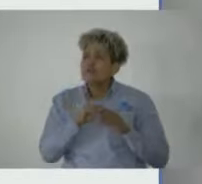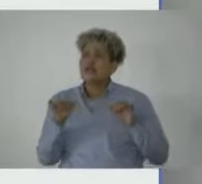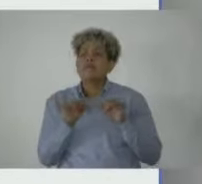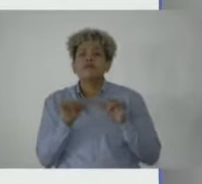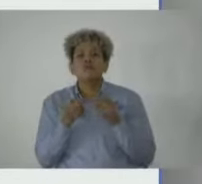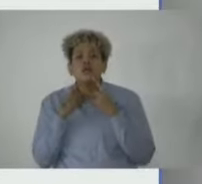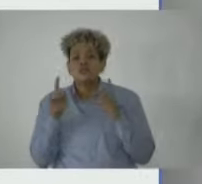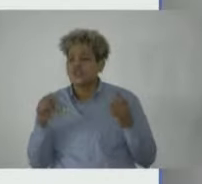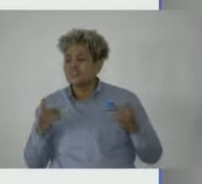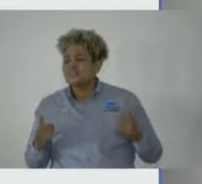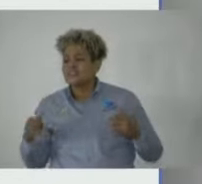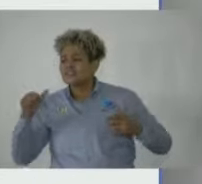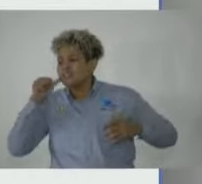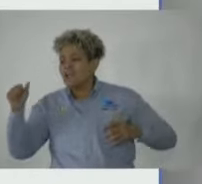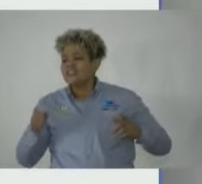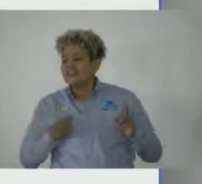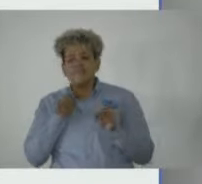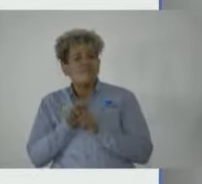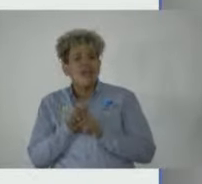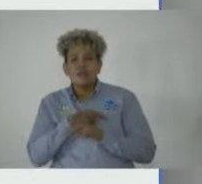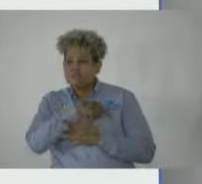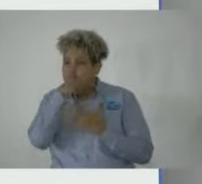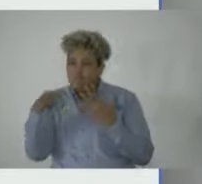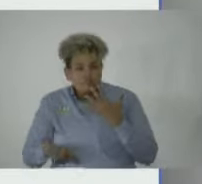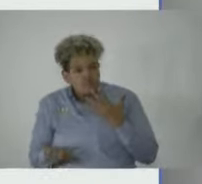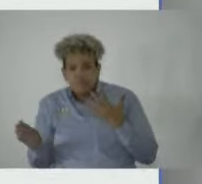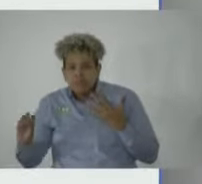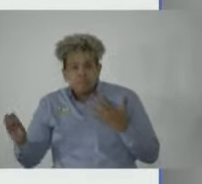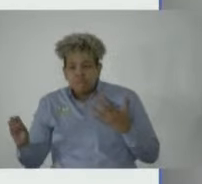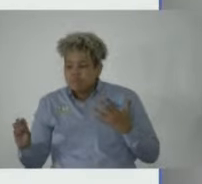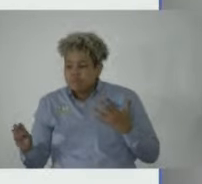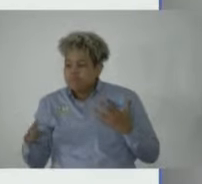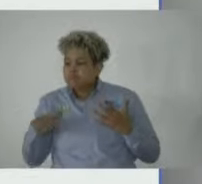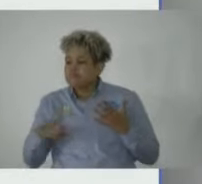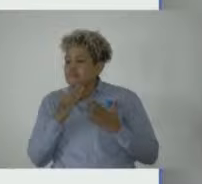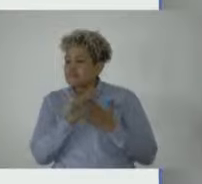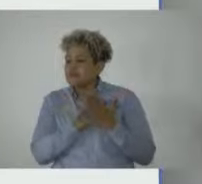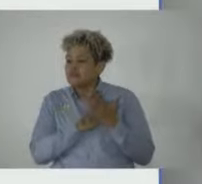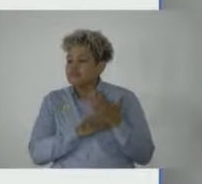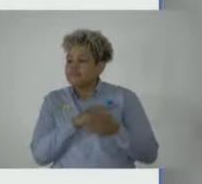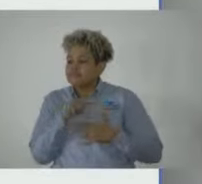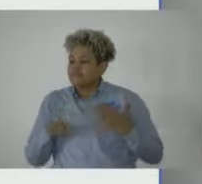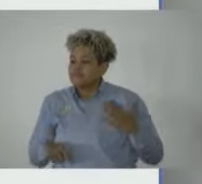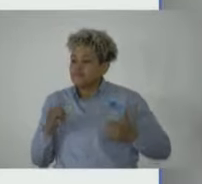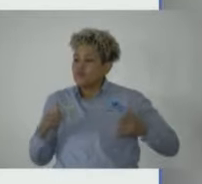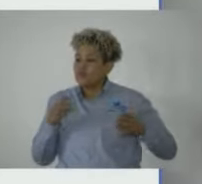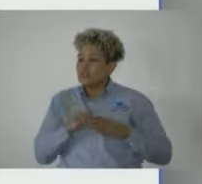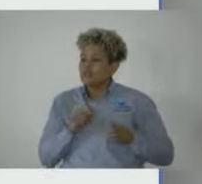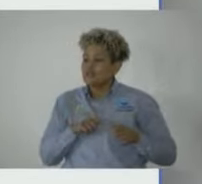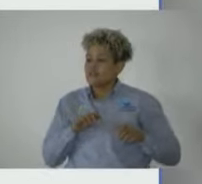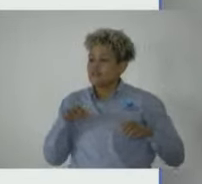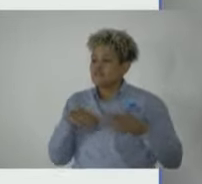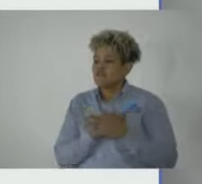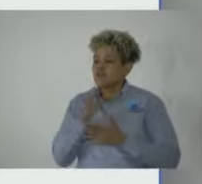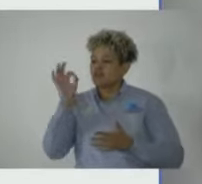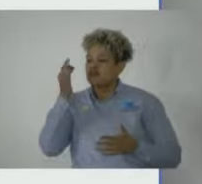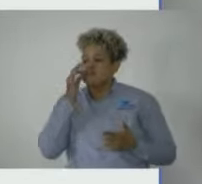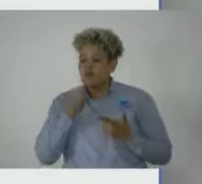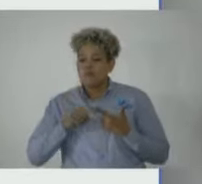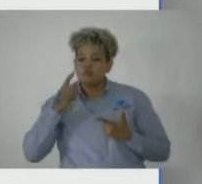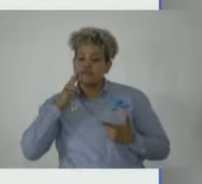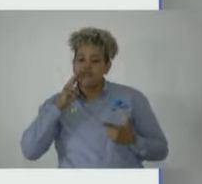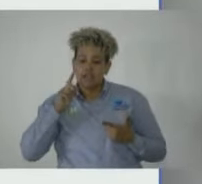today does not affect in any way items on this schedule, which include fresh fruit and